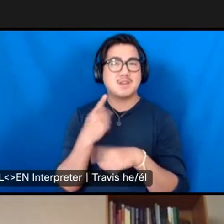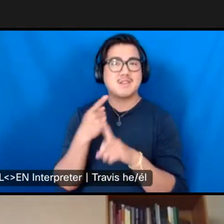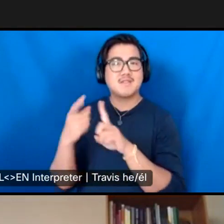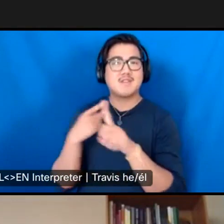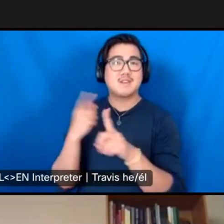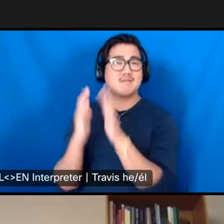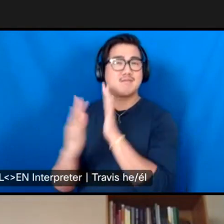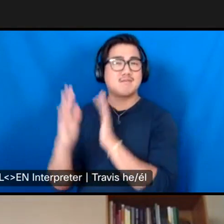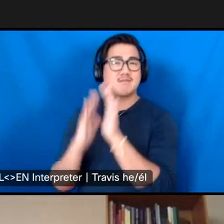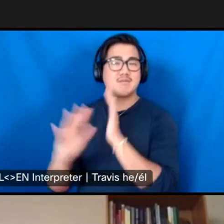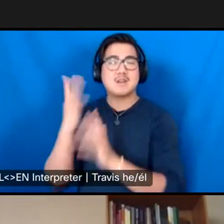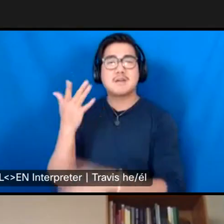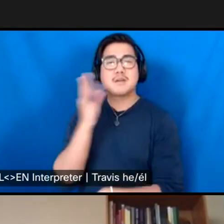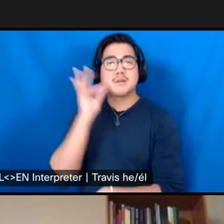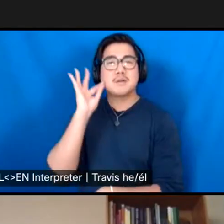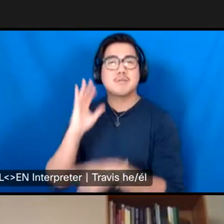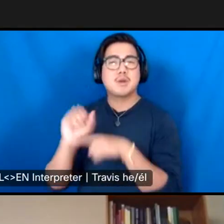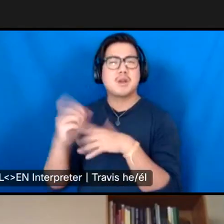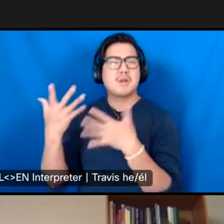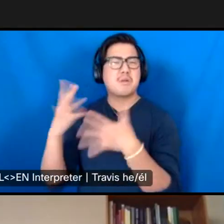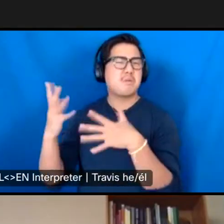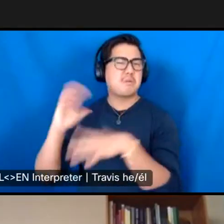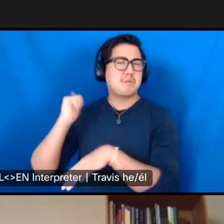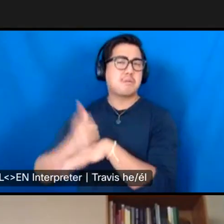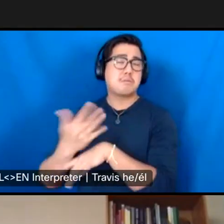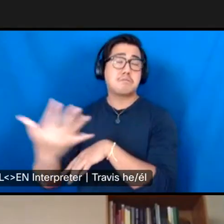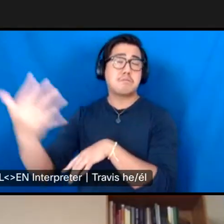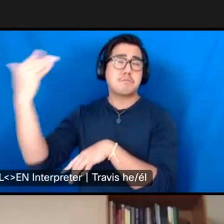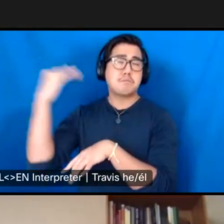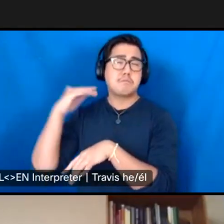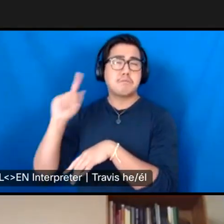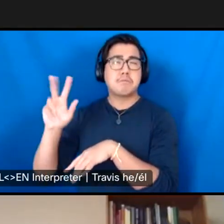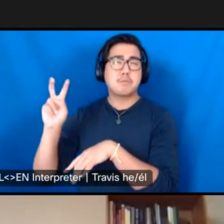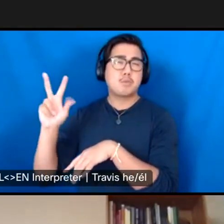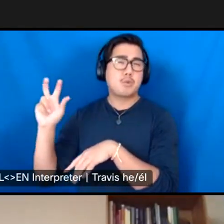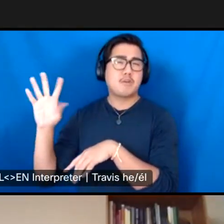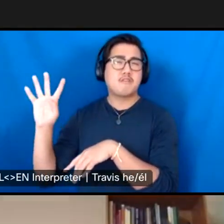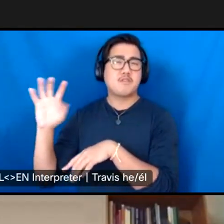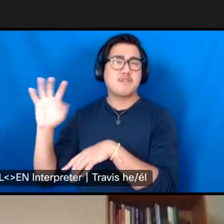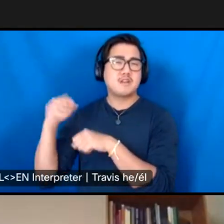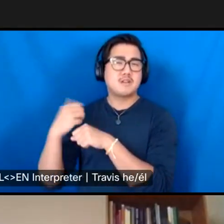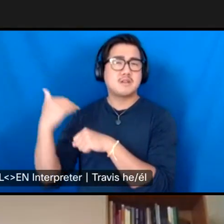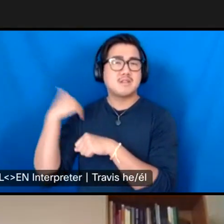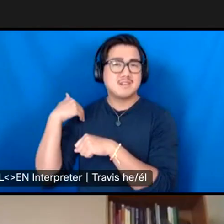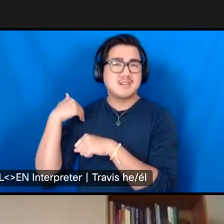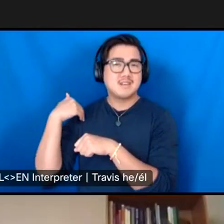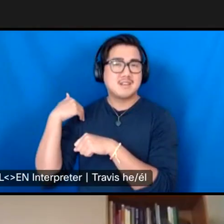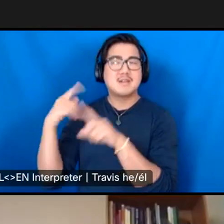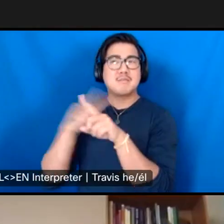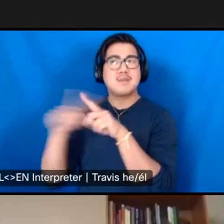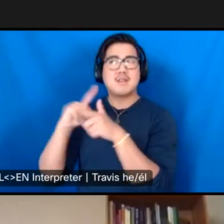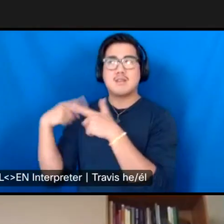that were already in practice centuries ago and that were maladapted